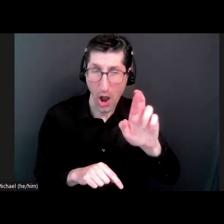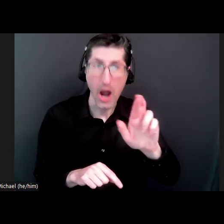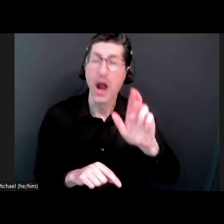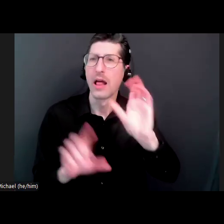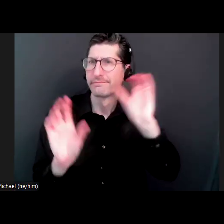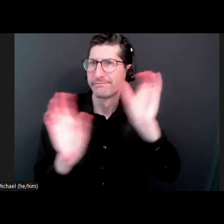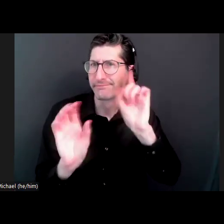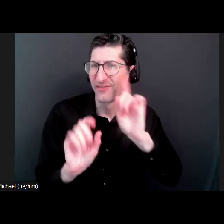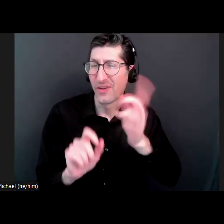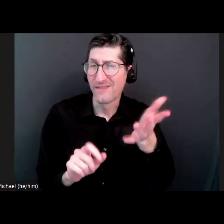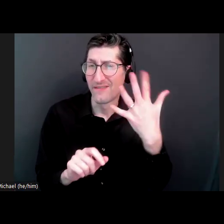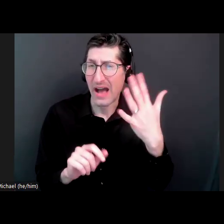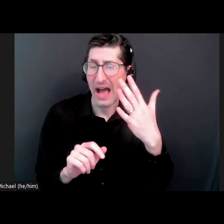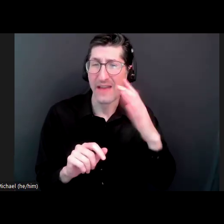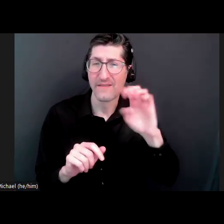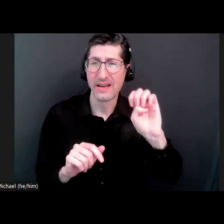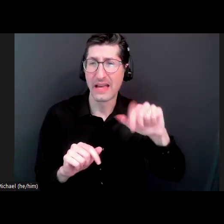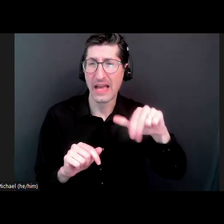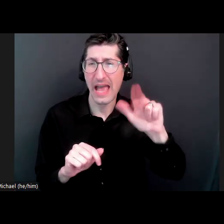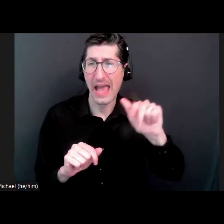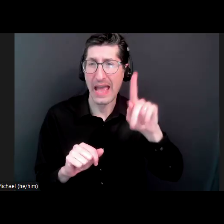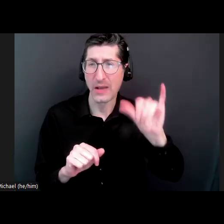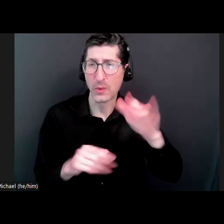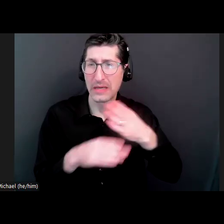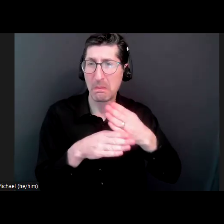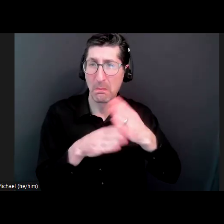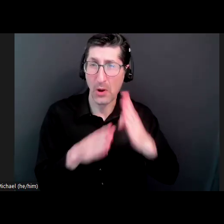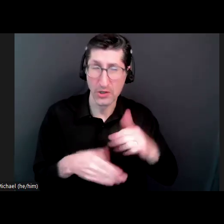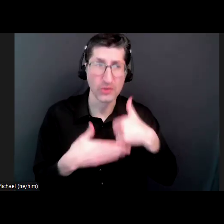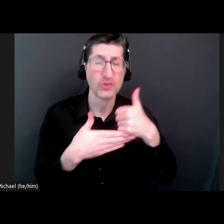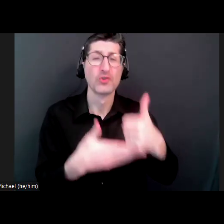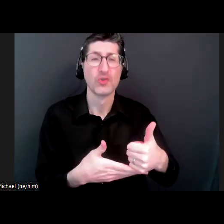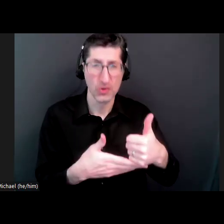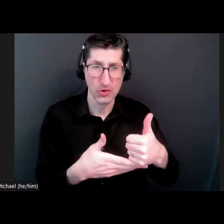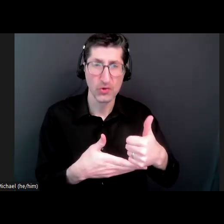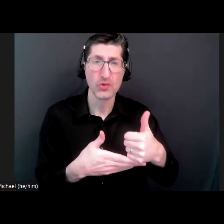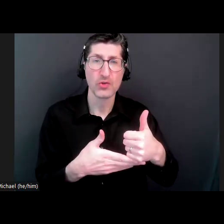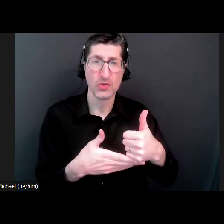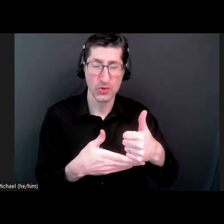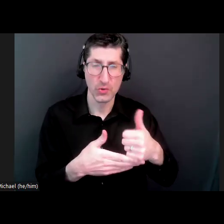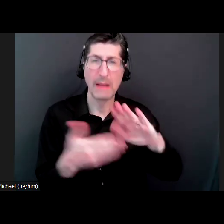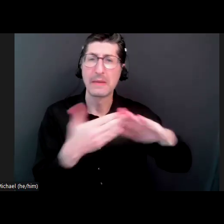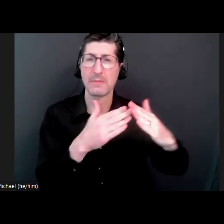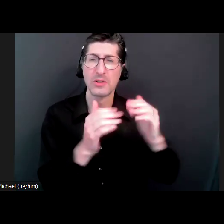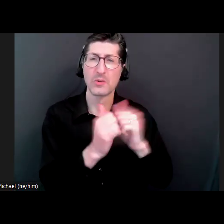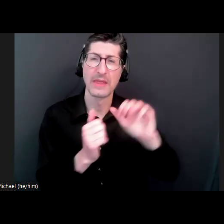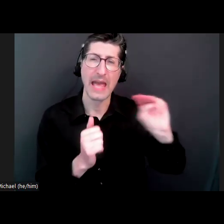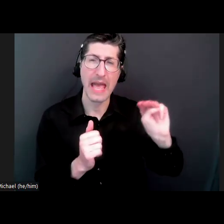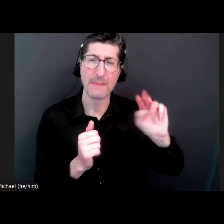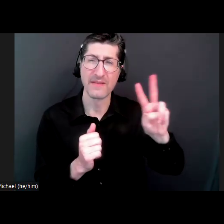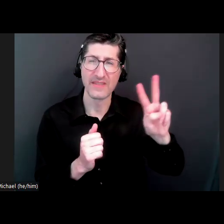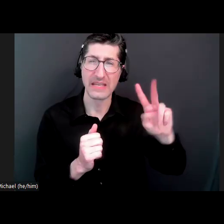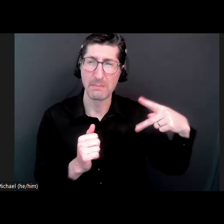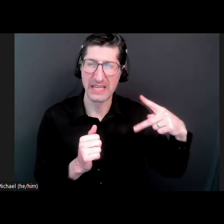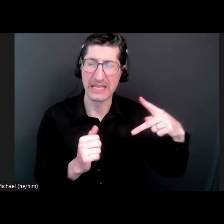5 equity partners that will assist communities with the MVP planning. The MVP is the